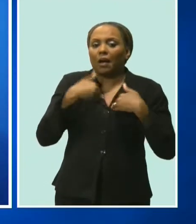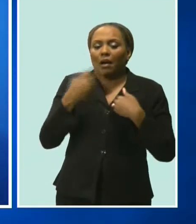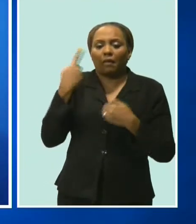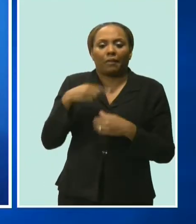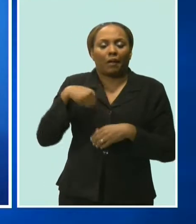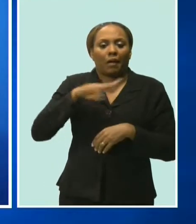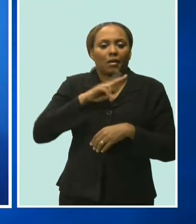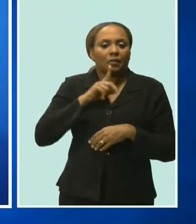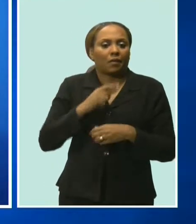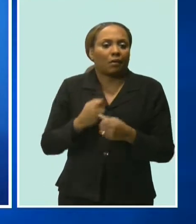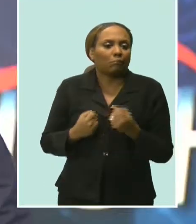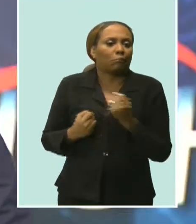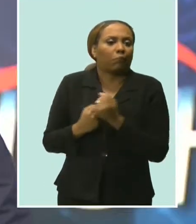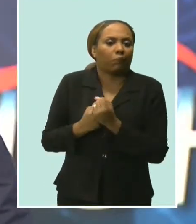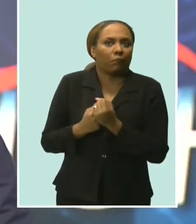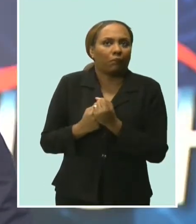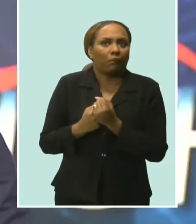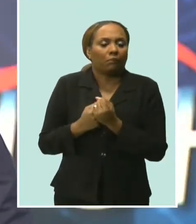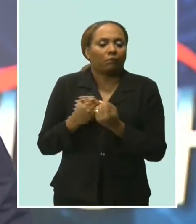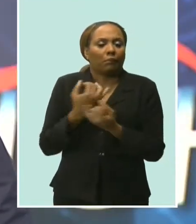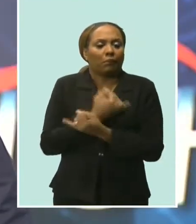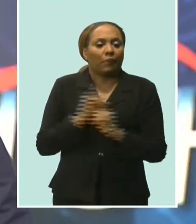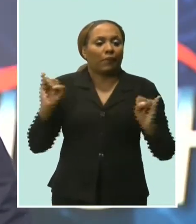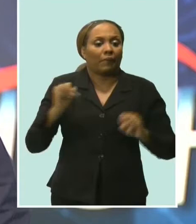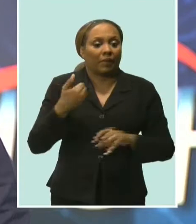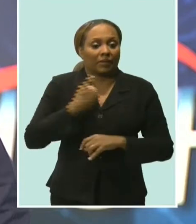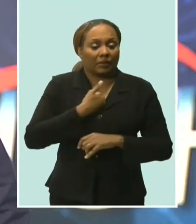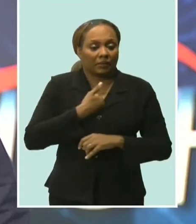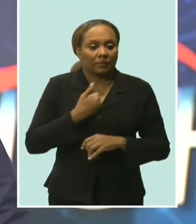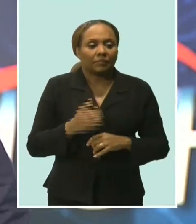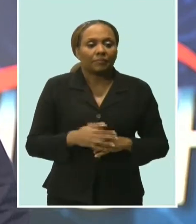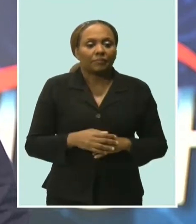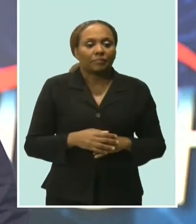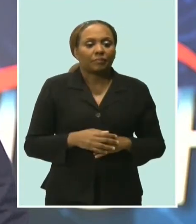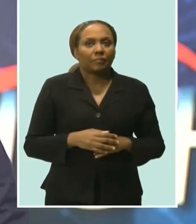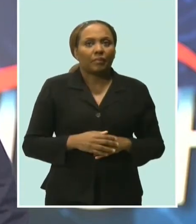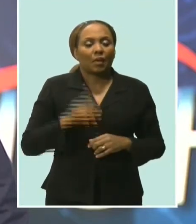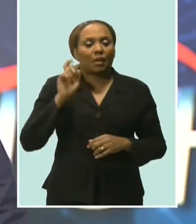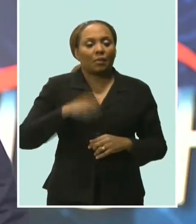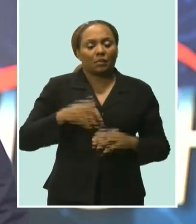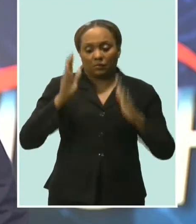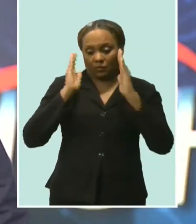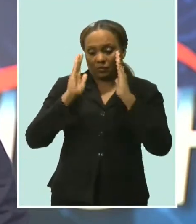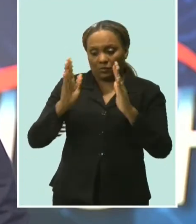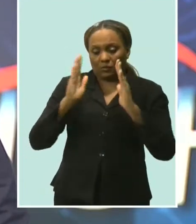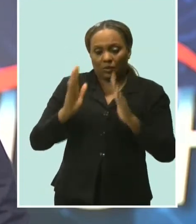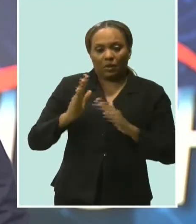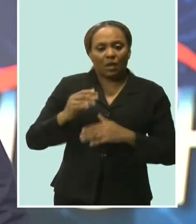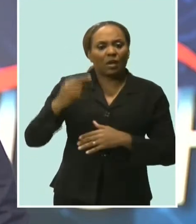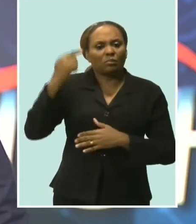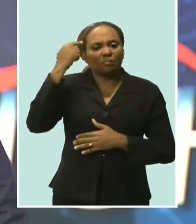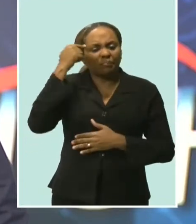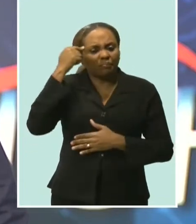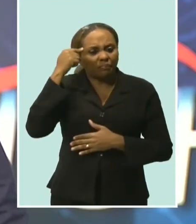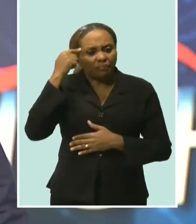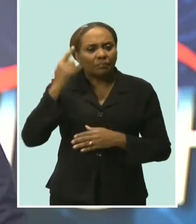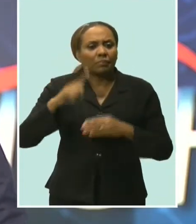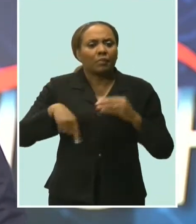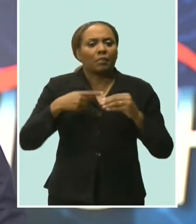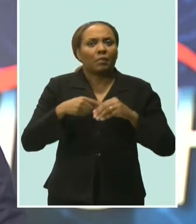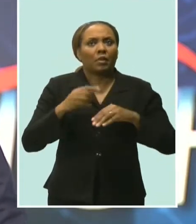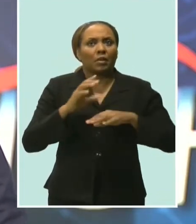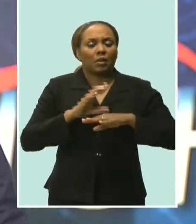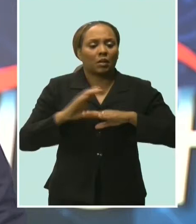at emancipation. Prime Minister Motley says a focus must also be placed on the psychological aspect of the